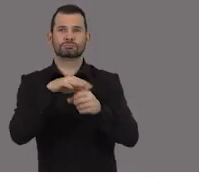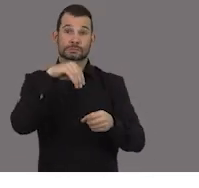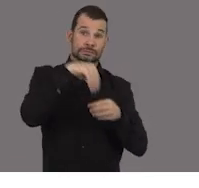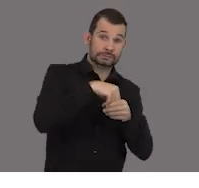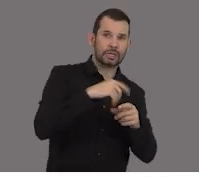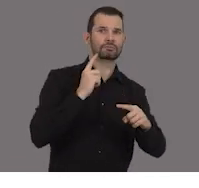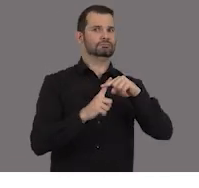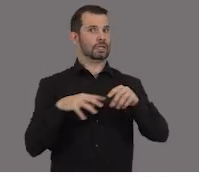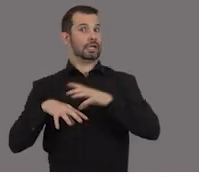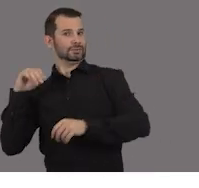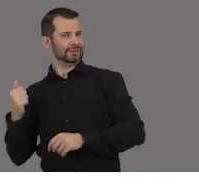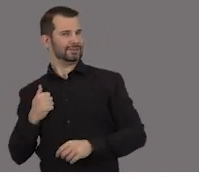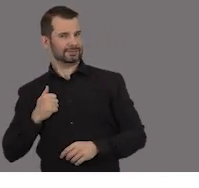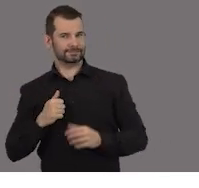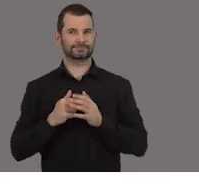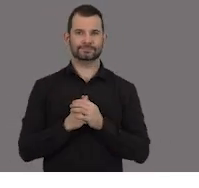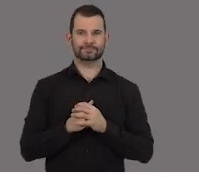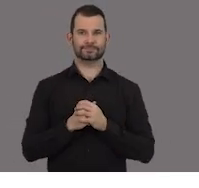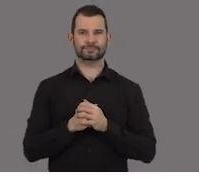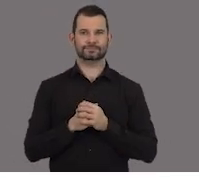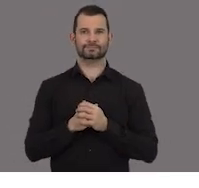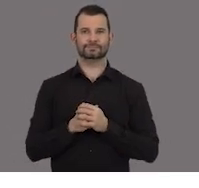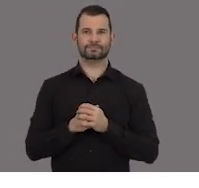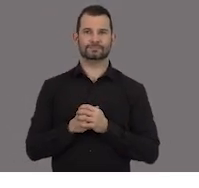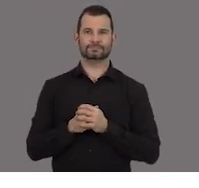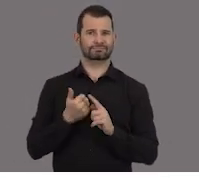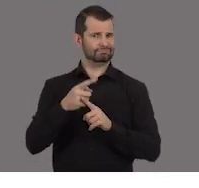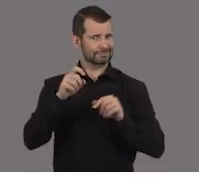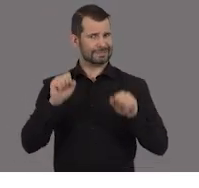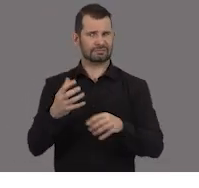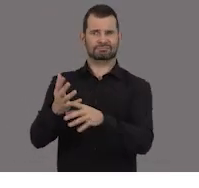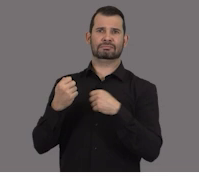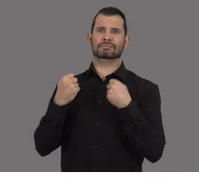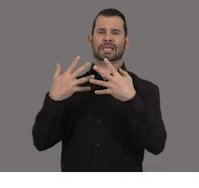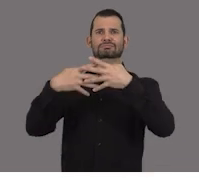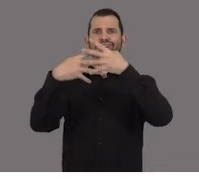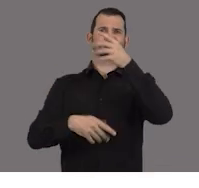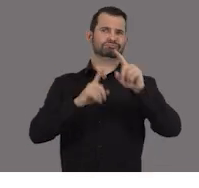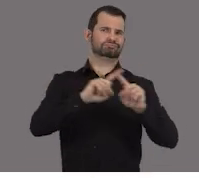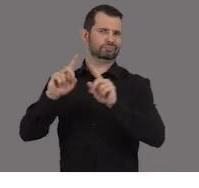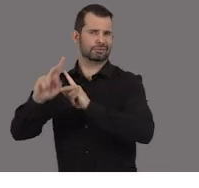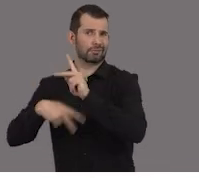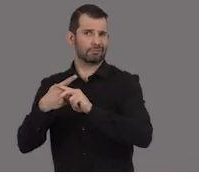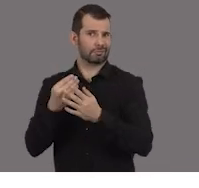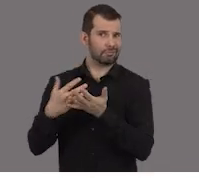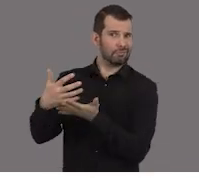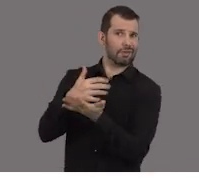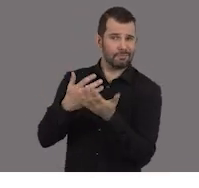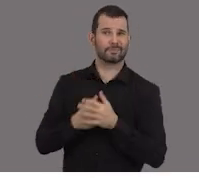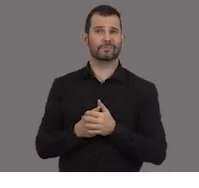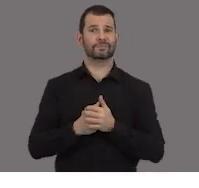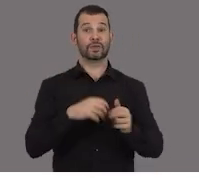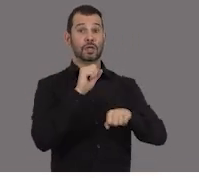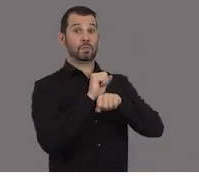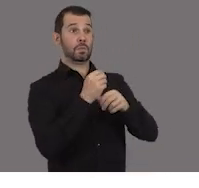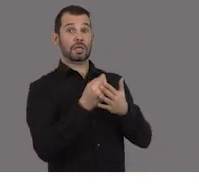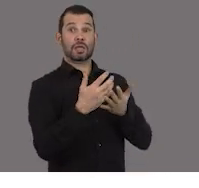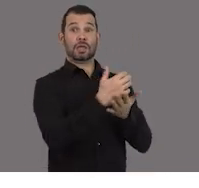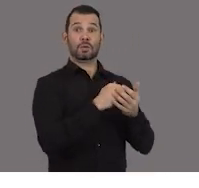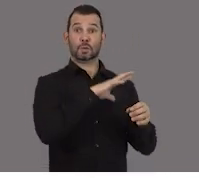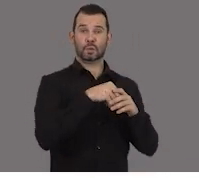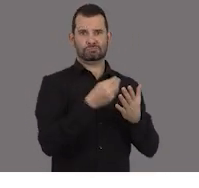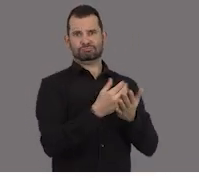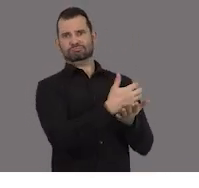your income from all sources inside and outside Canada. You can receive many different types of